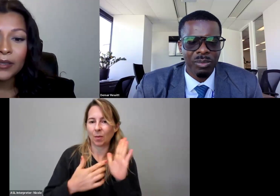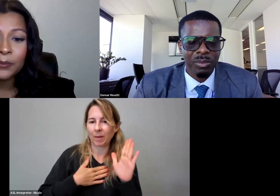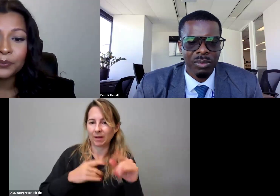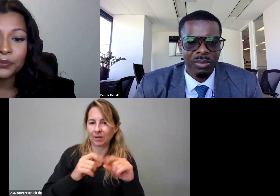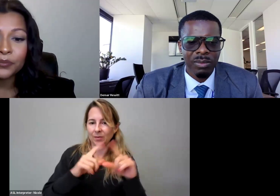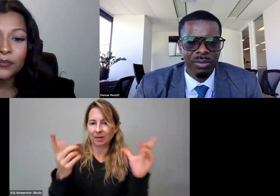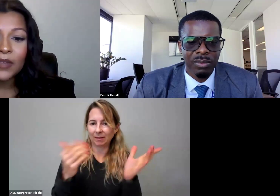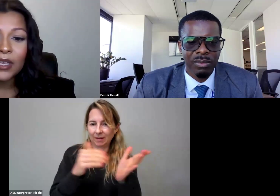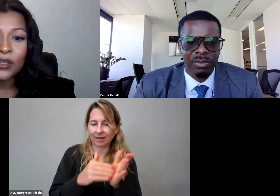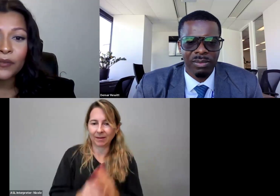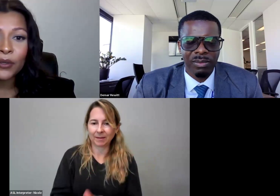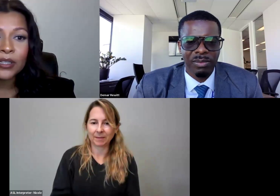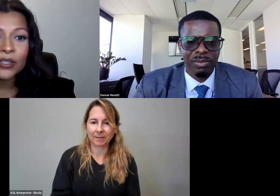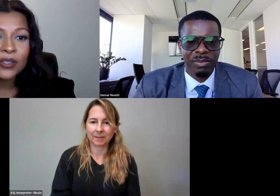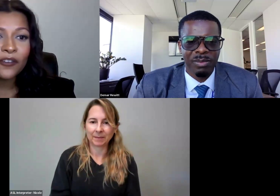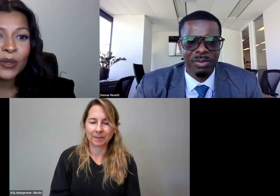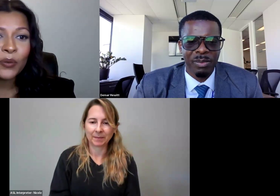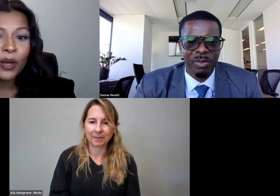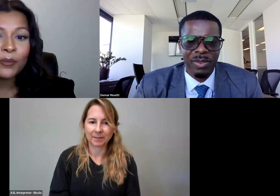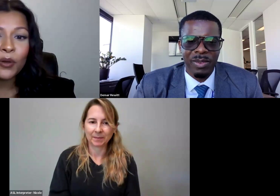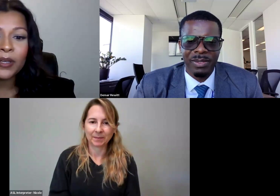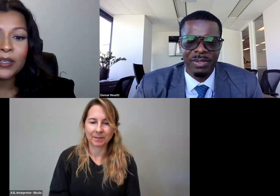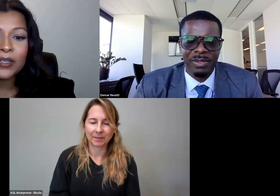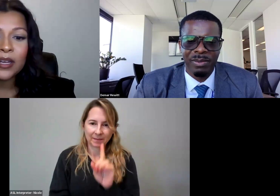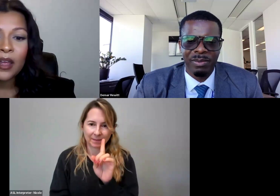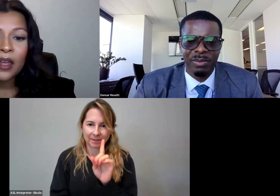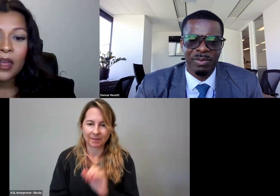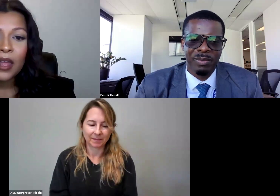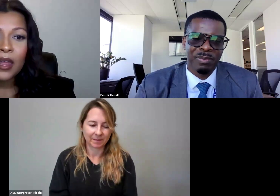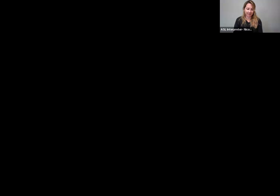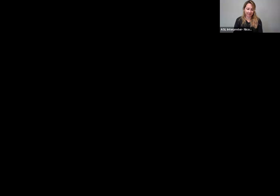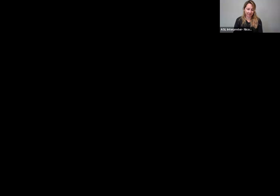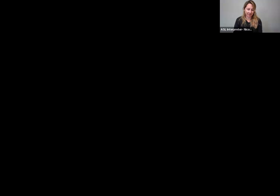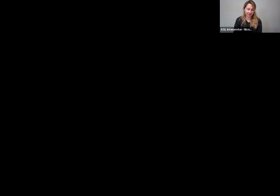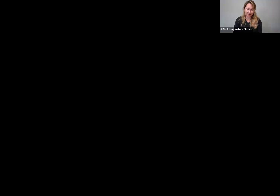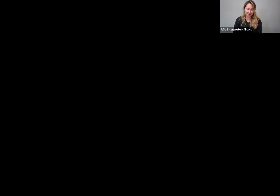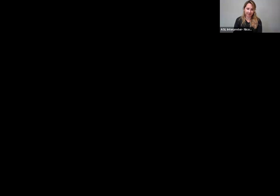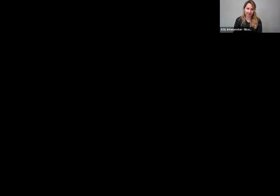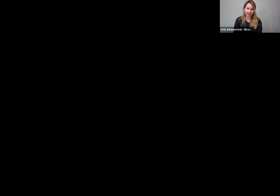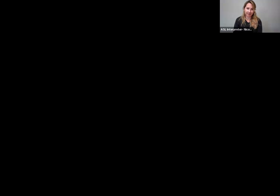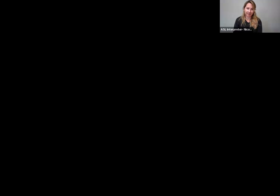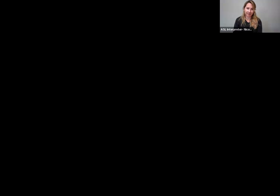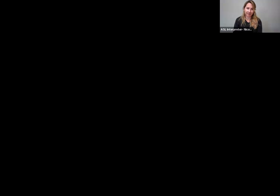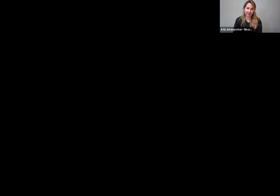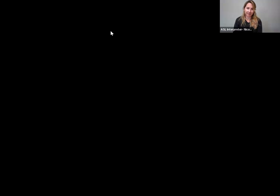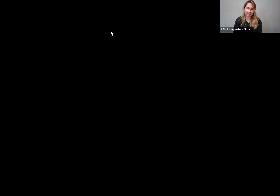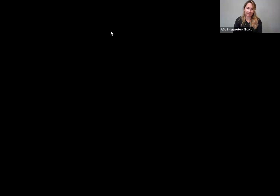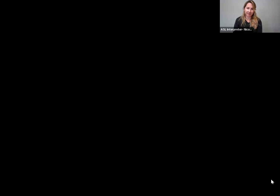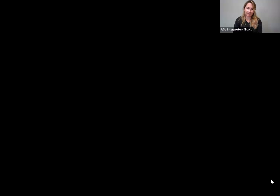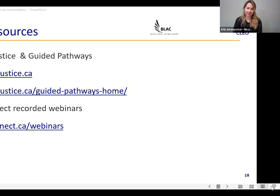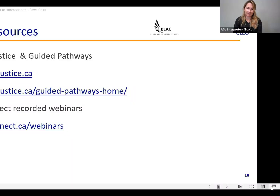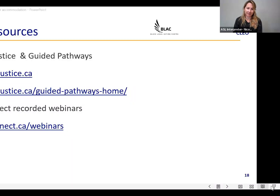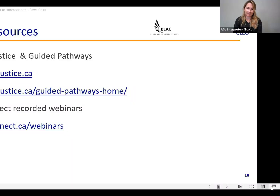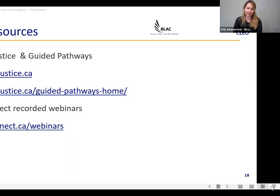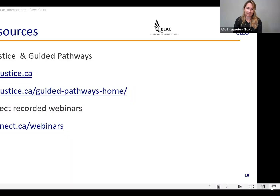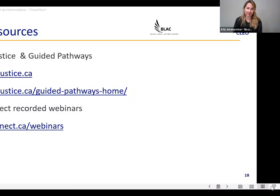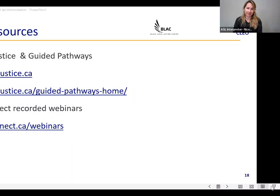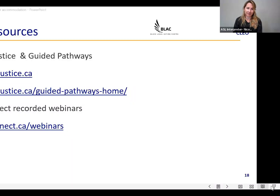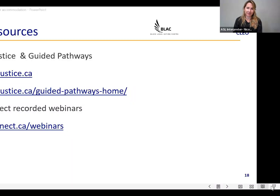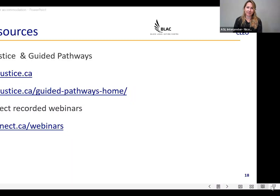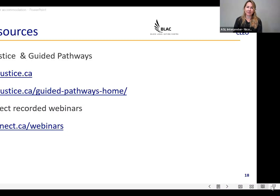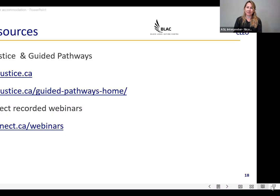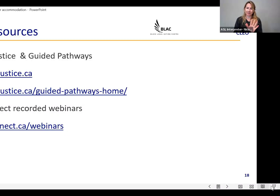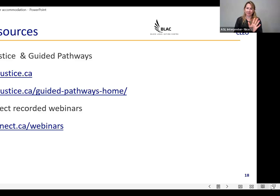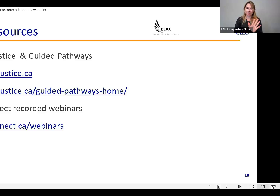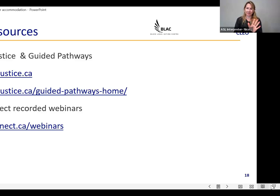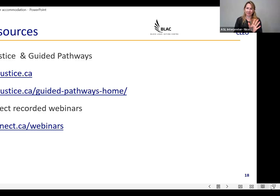once again. So if you could just give me one moment, and this will share